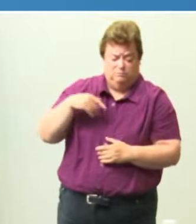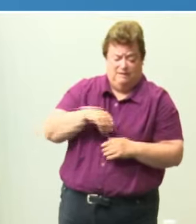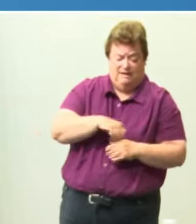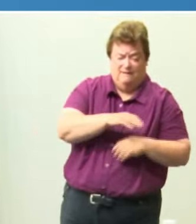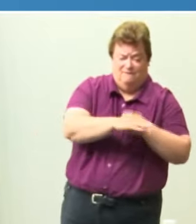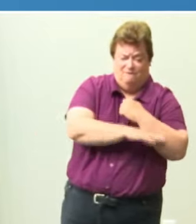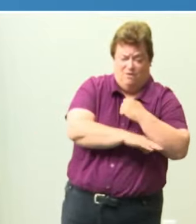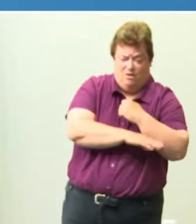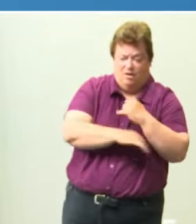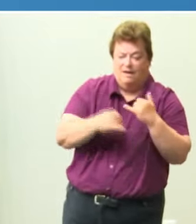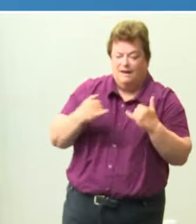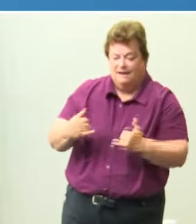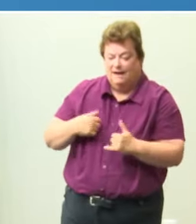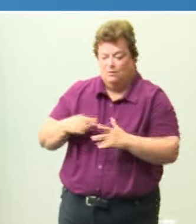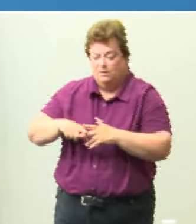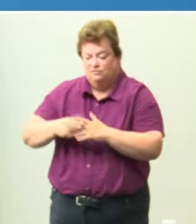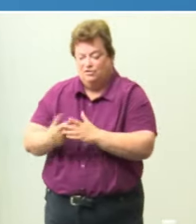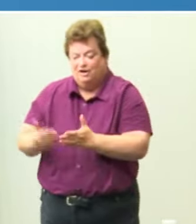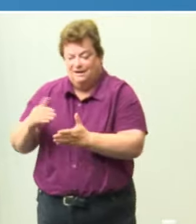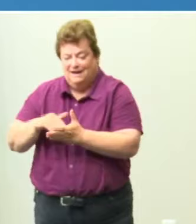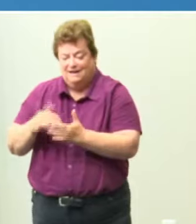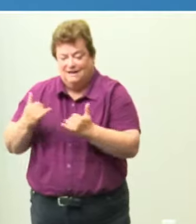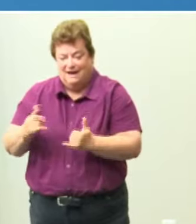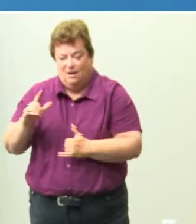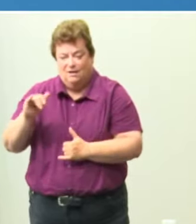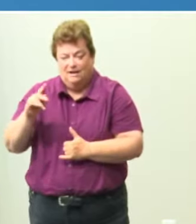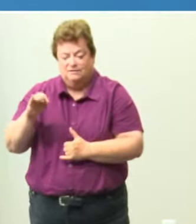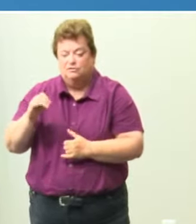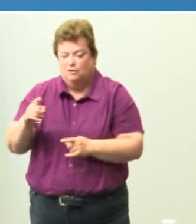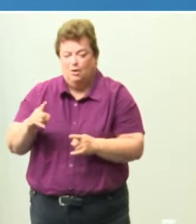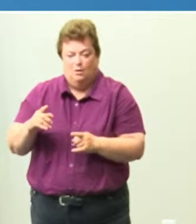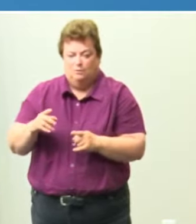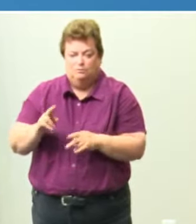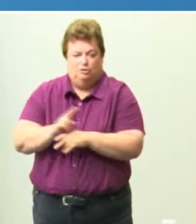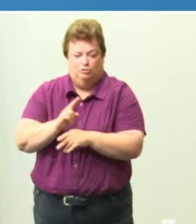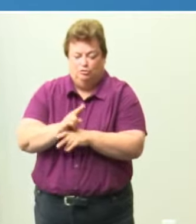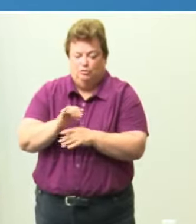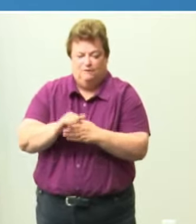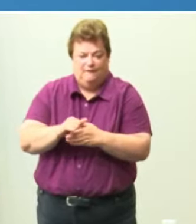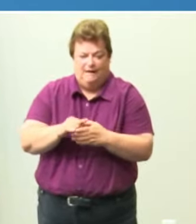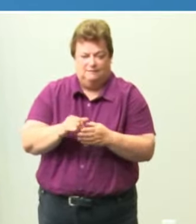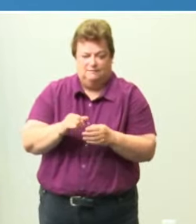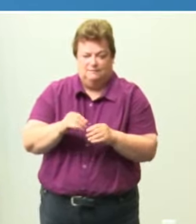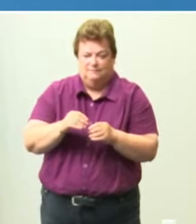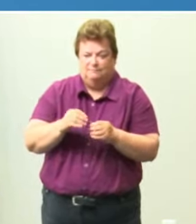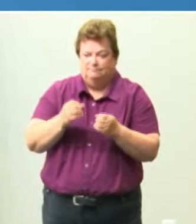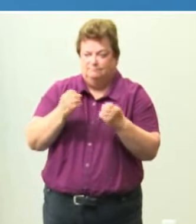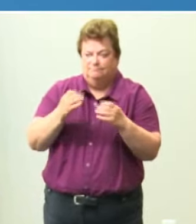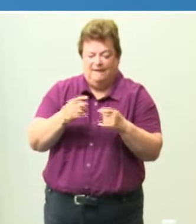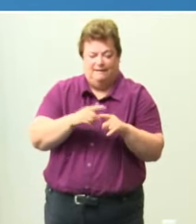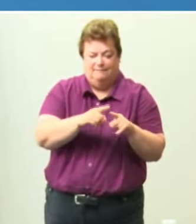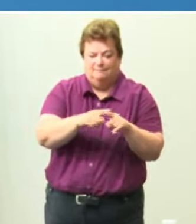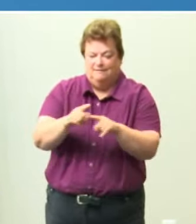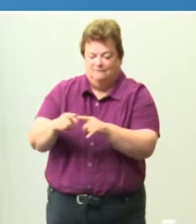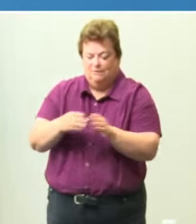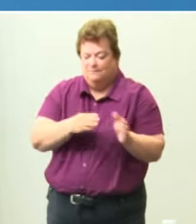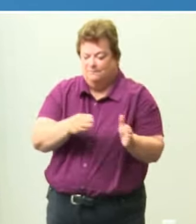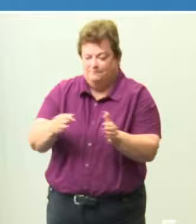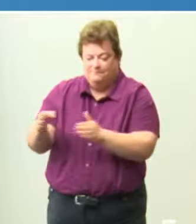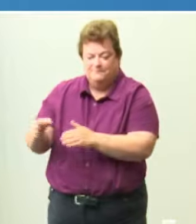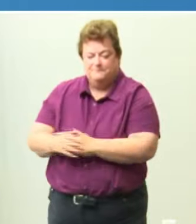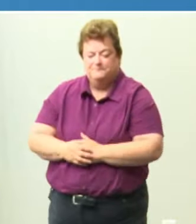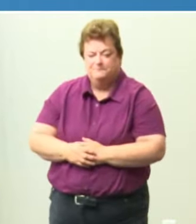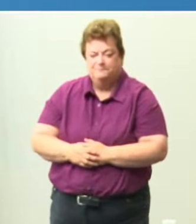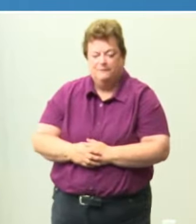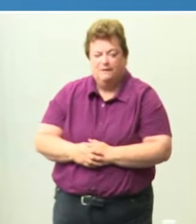this besides just us here in Lancaster County. So it's widely available. Next slide. I think that might be the last slide. Okay.